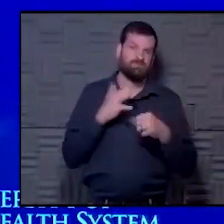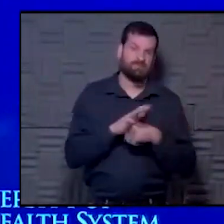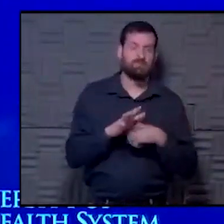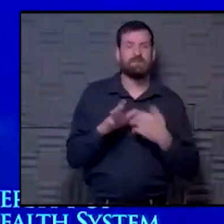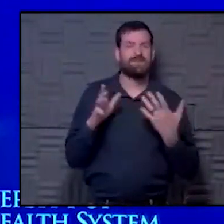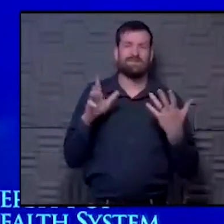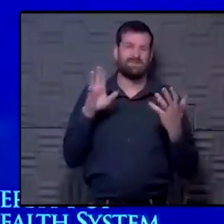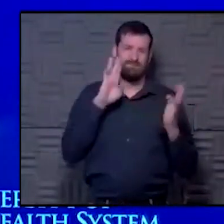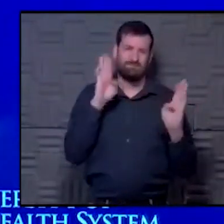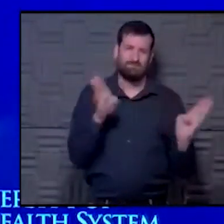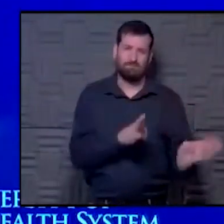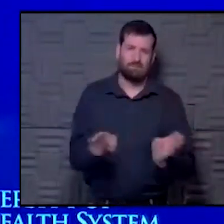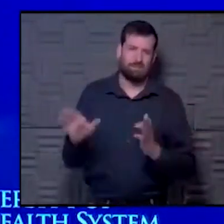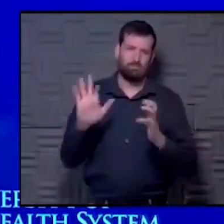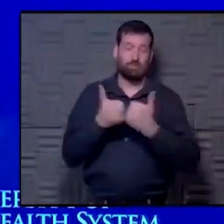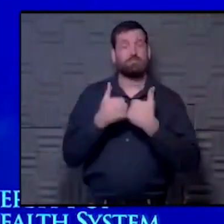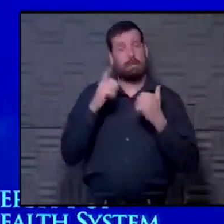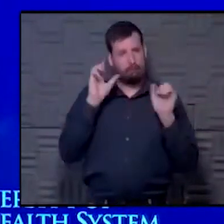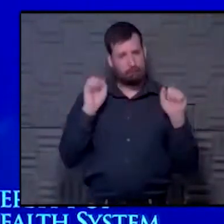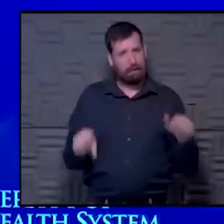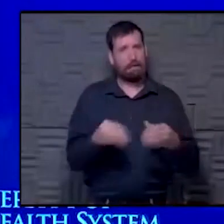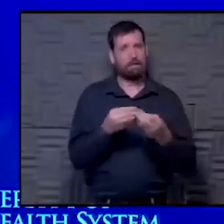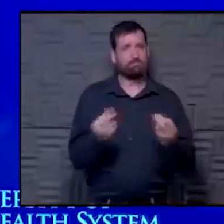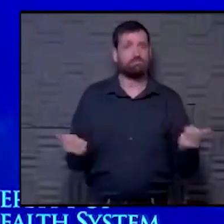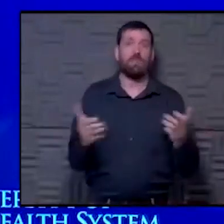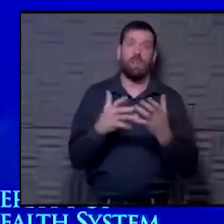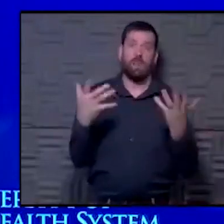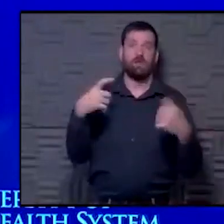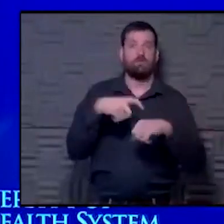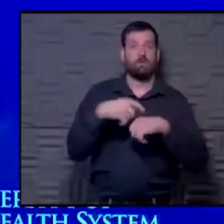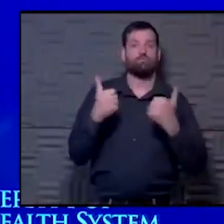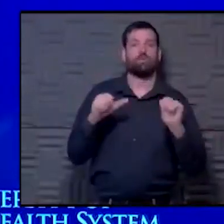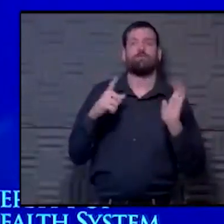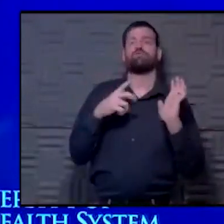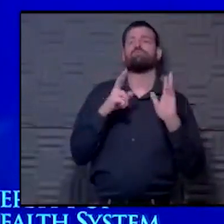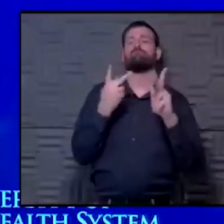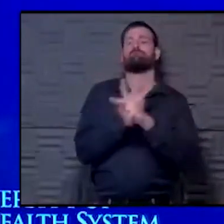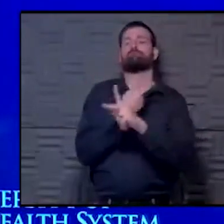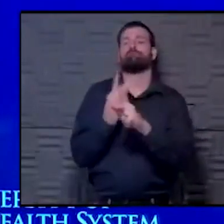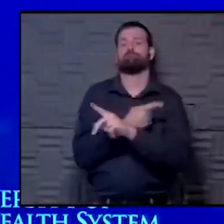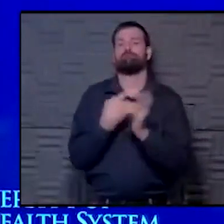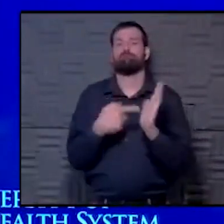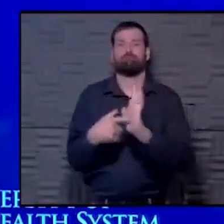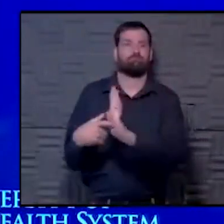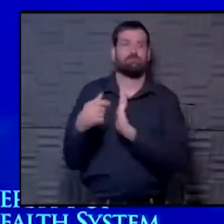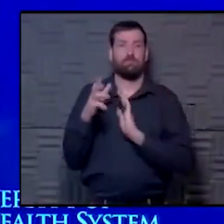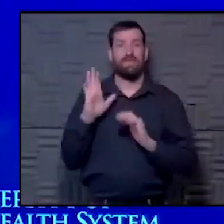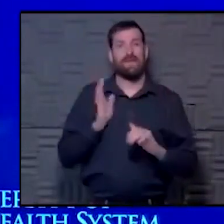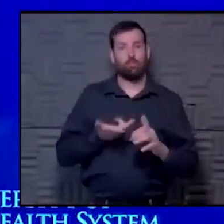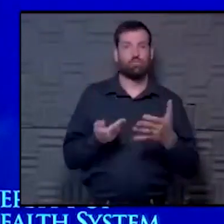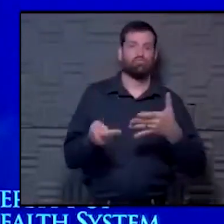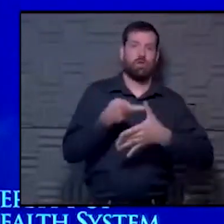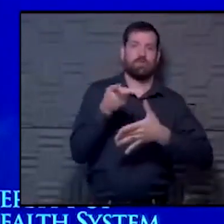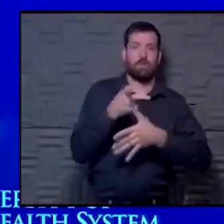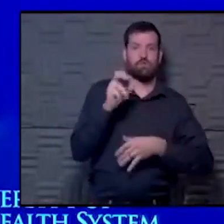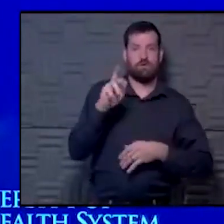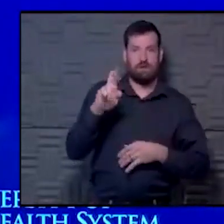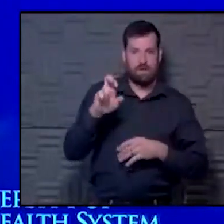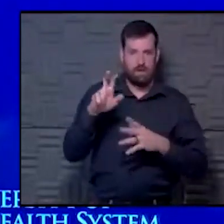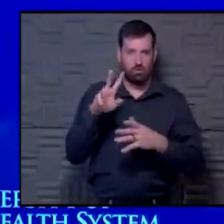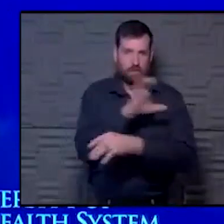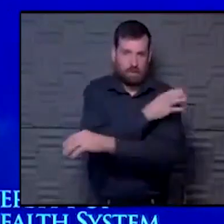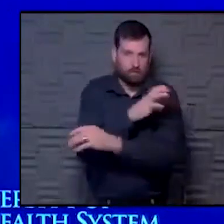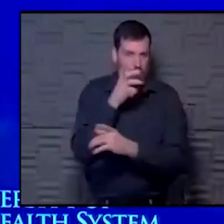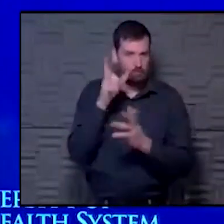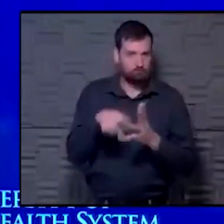just a logistical challenge. I think we're going to be able to work through that, where we spent a lot of time trying to model that. I think it's going to hit our primary care clinics first, and some other places